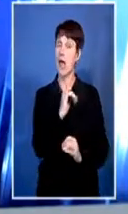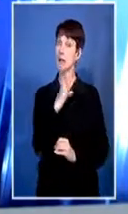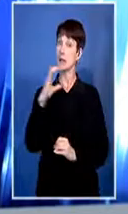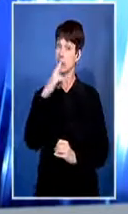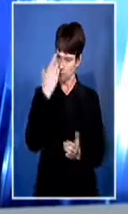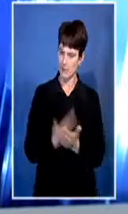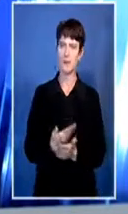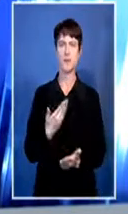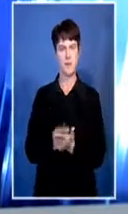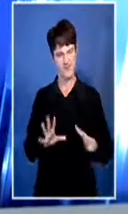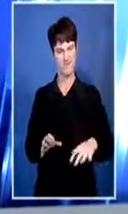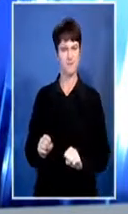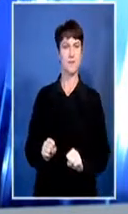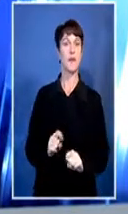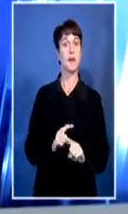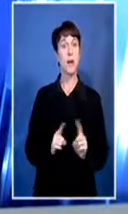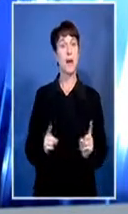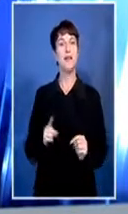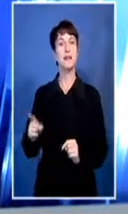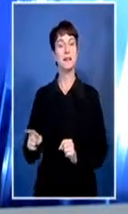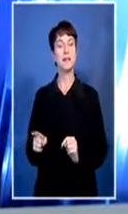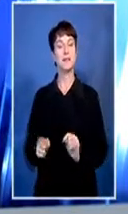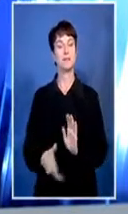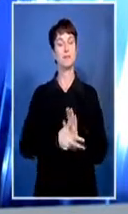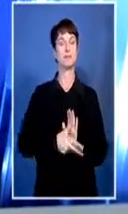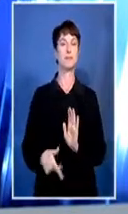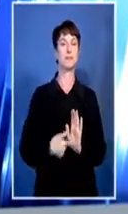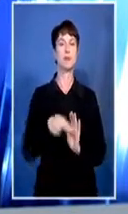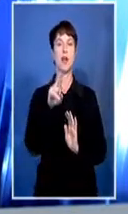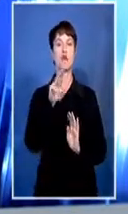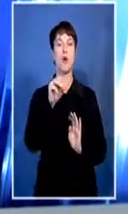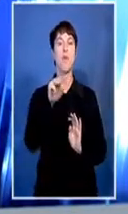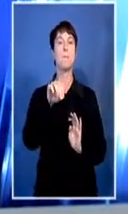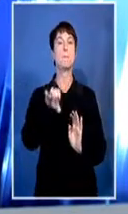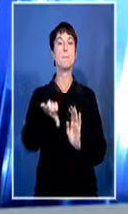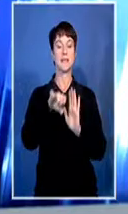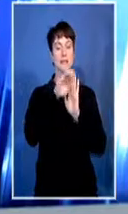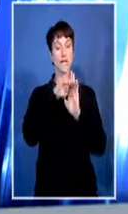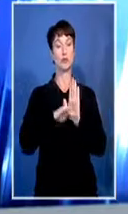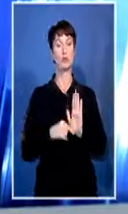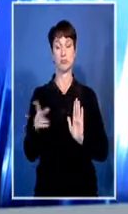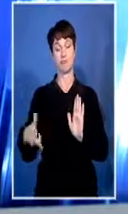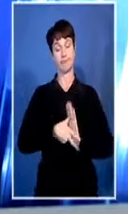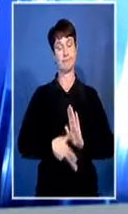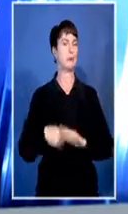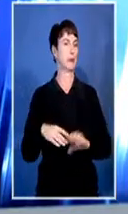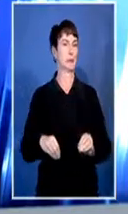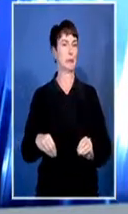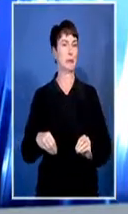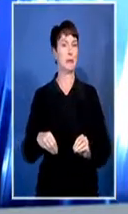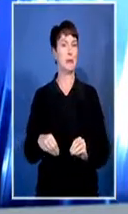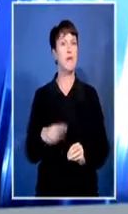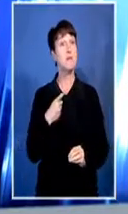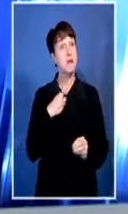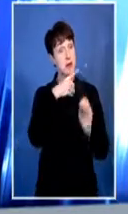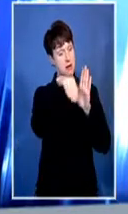ICC, even though it hasn't ratified the Rome Statute, because the Rome Statute makes provision for even non-member